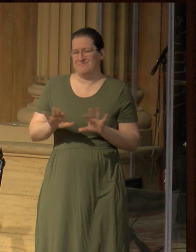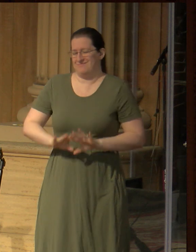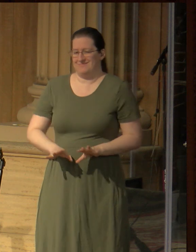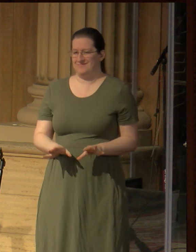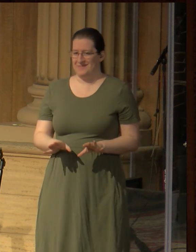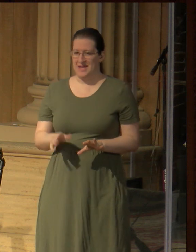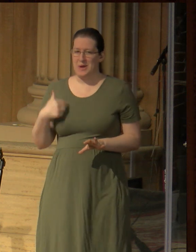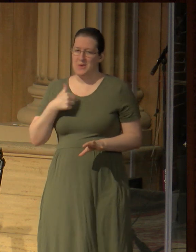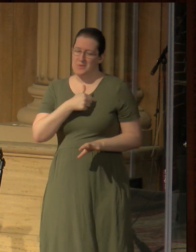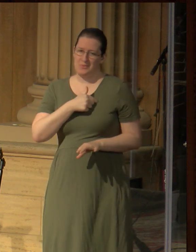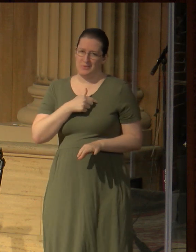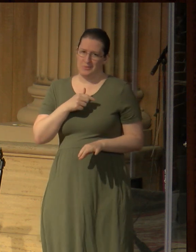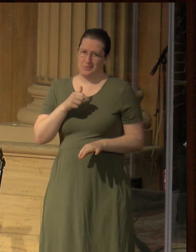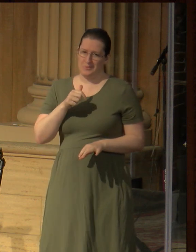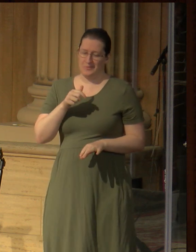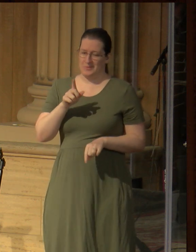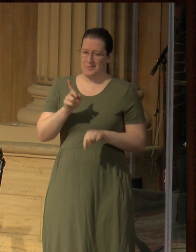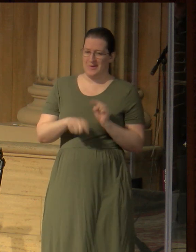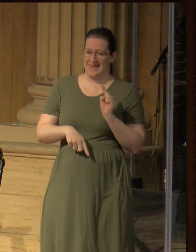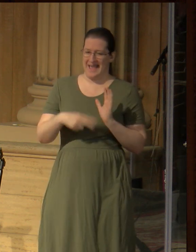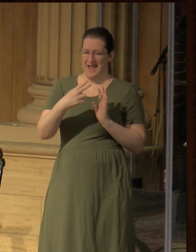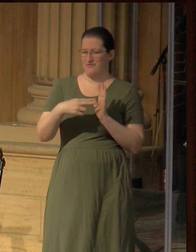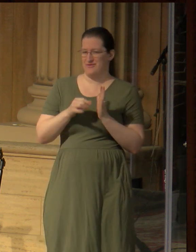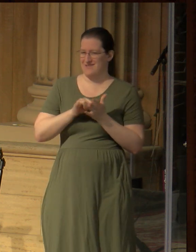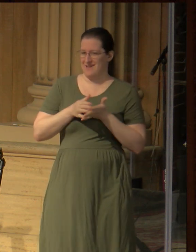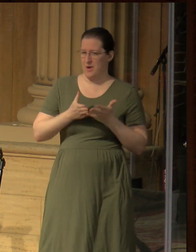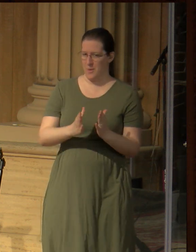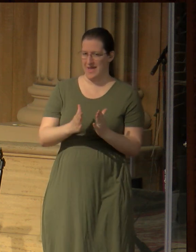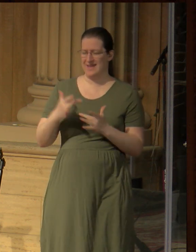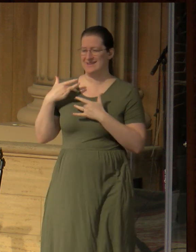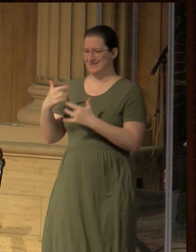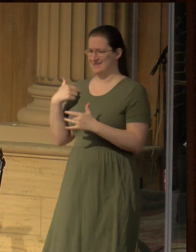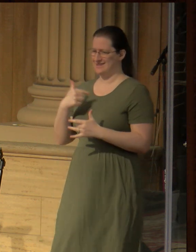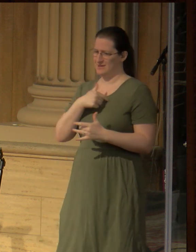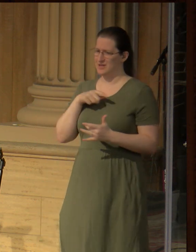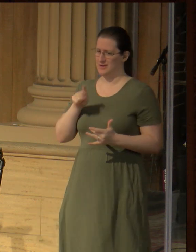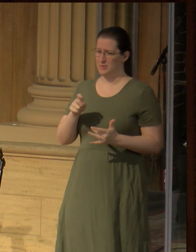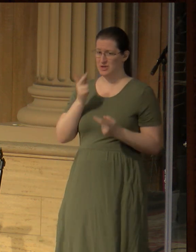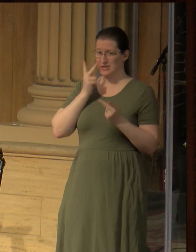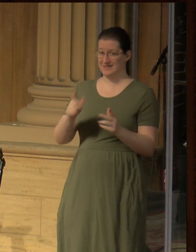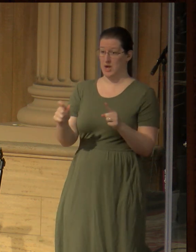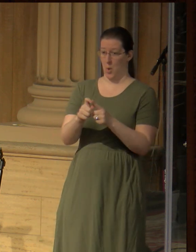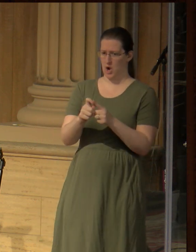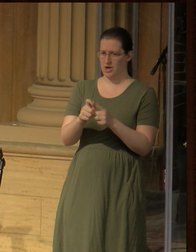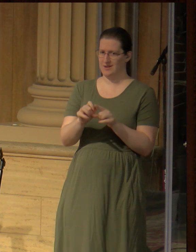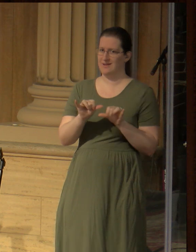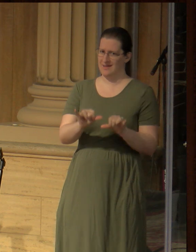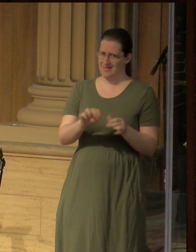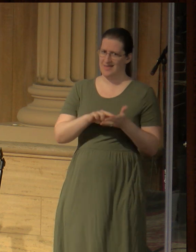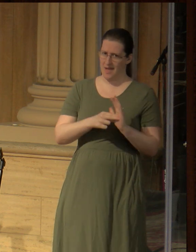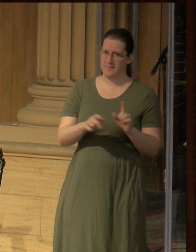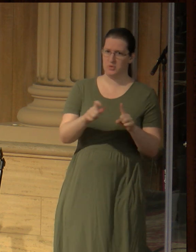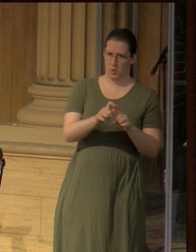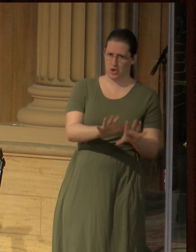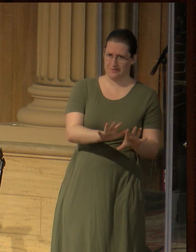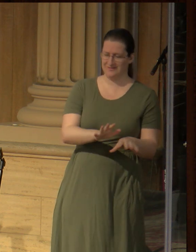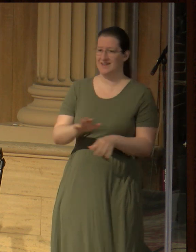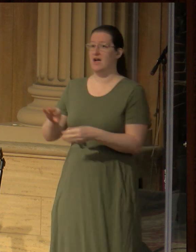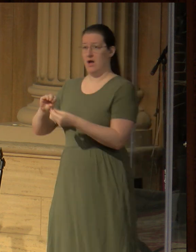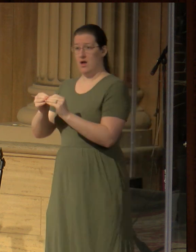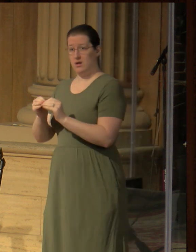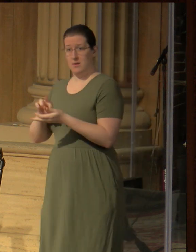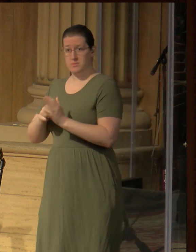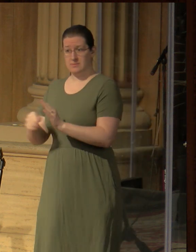to read something like that. And normally we want to read words as words and read the numbers as numbers, not as like a secret